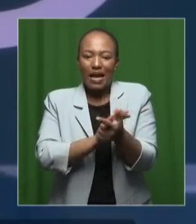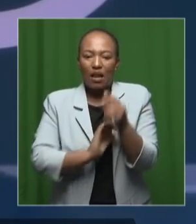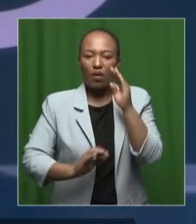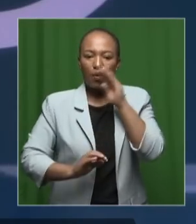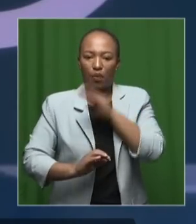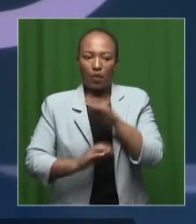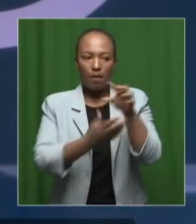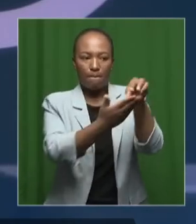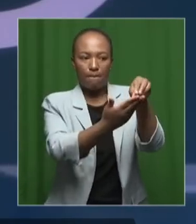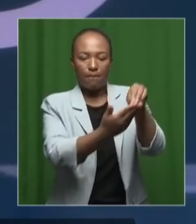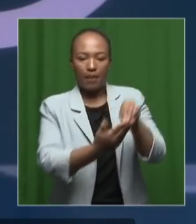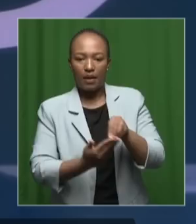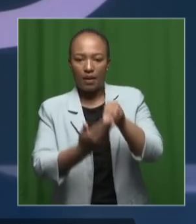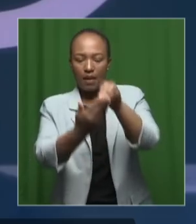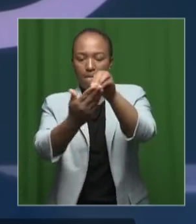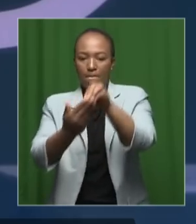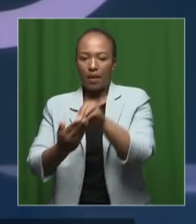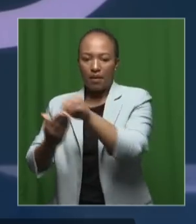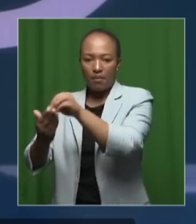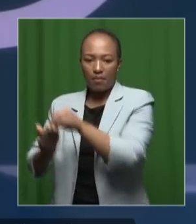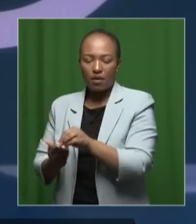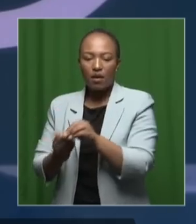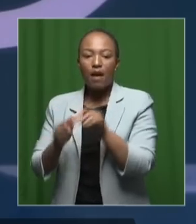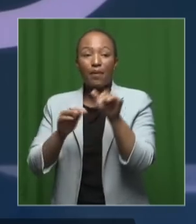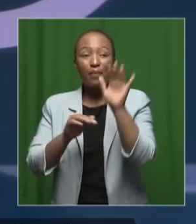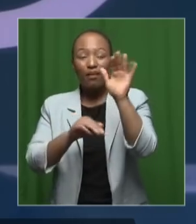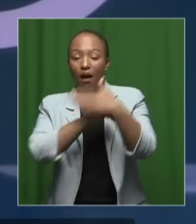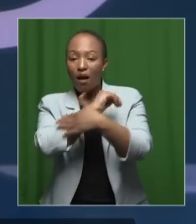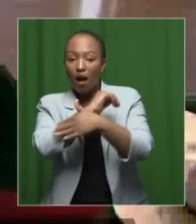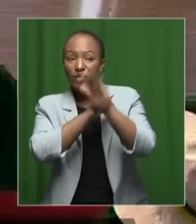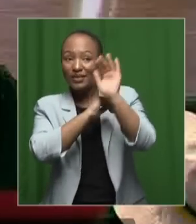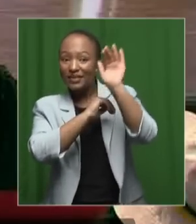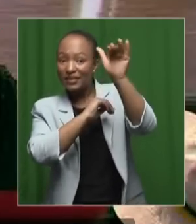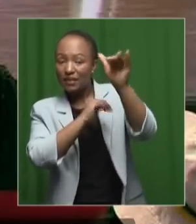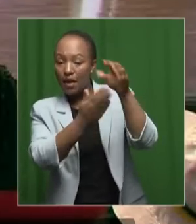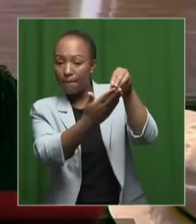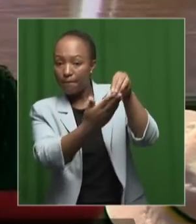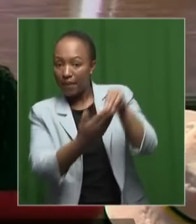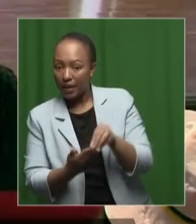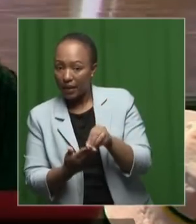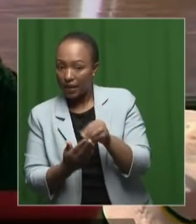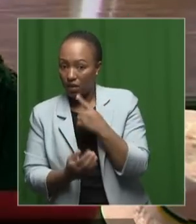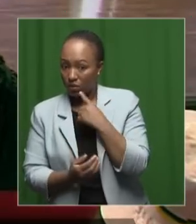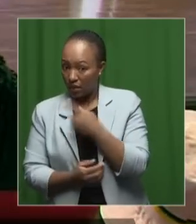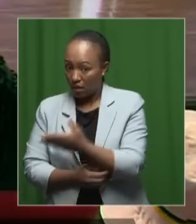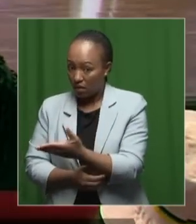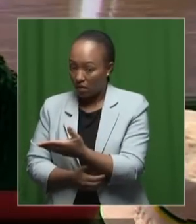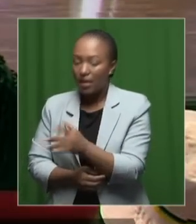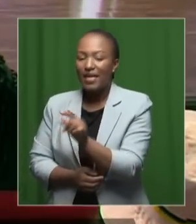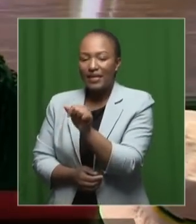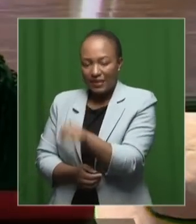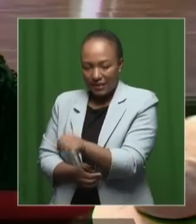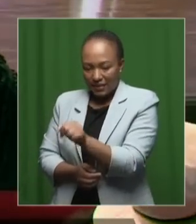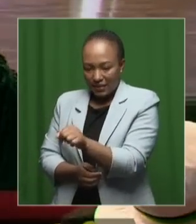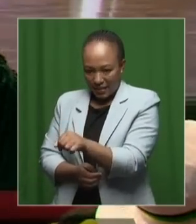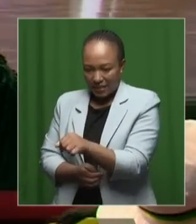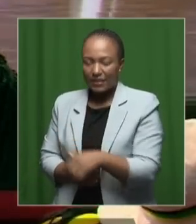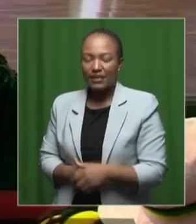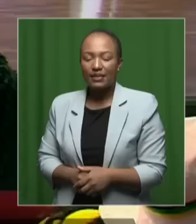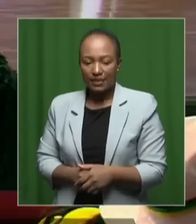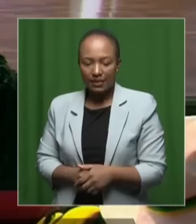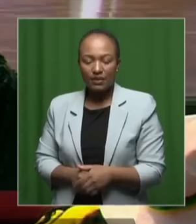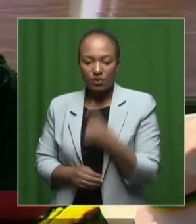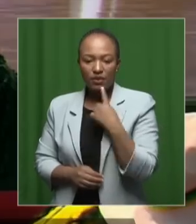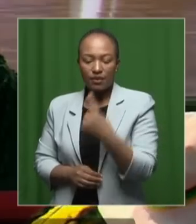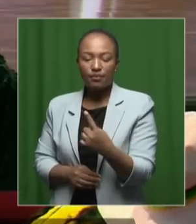by the immigrants to South Africa. Is that what you're saying? Yes, Sakina, in the main, but also we want